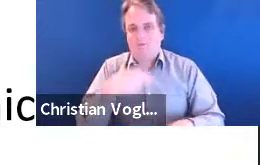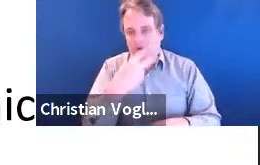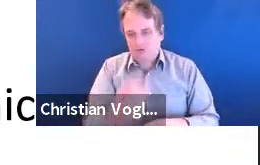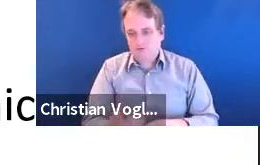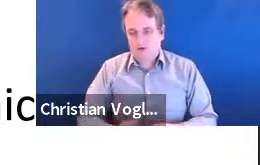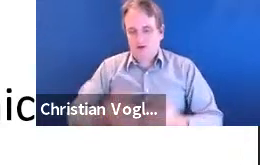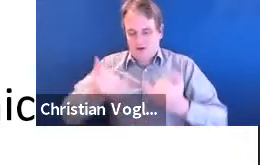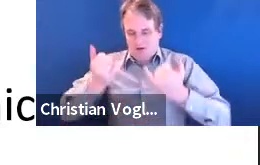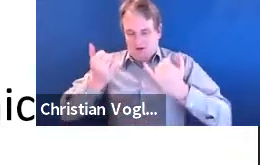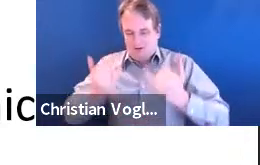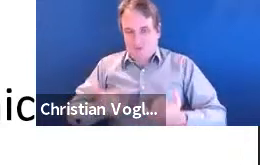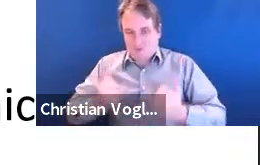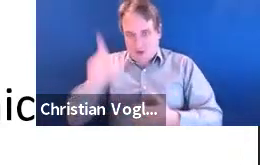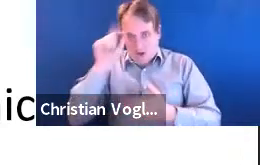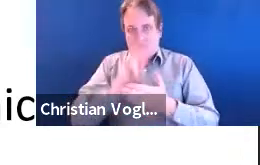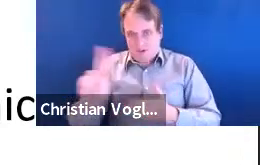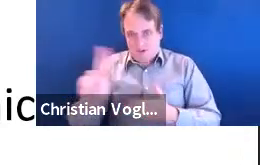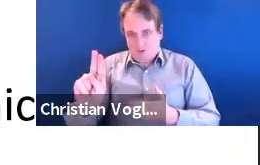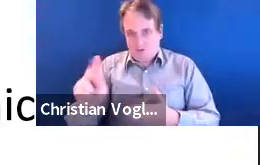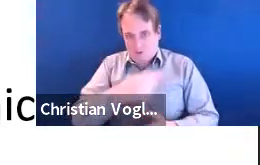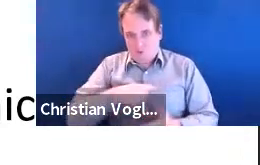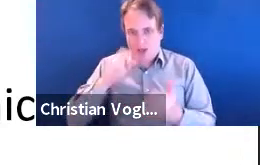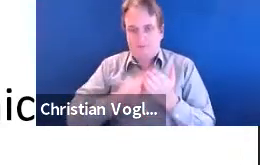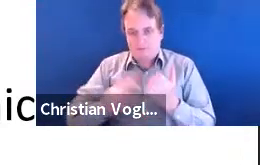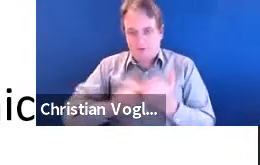and effective alternatives to voice.